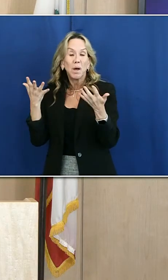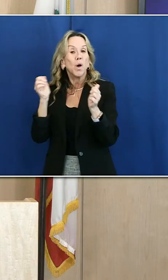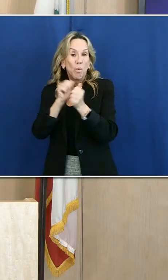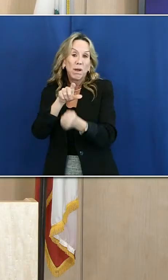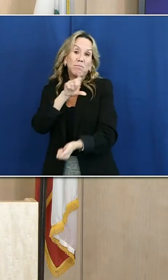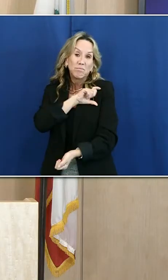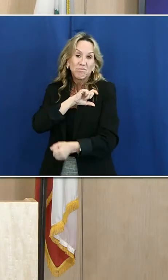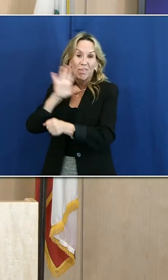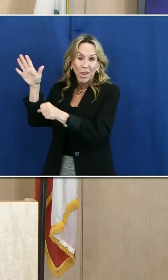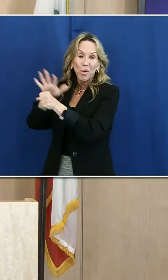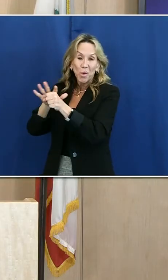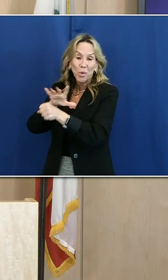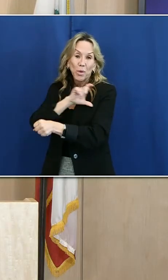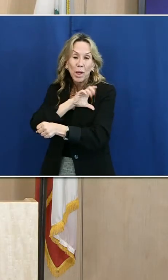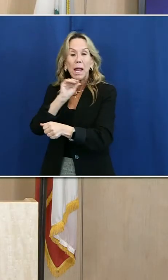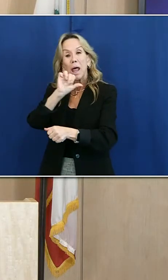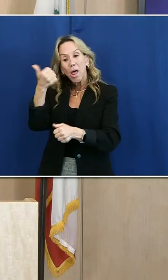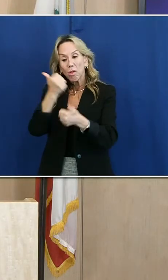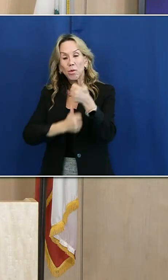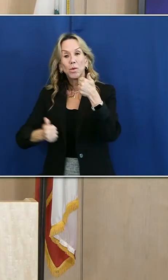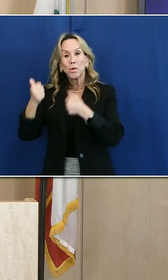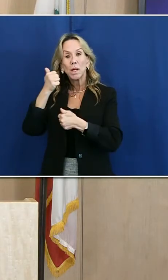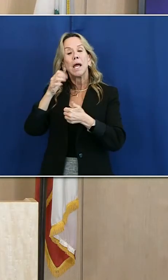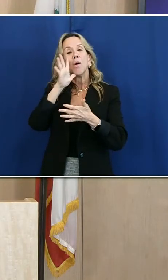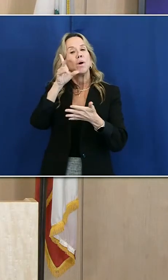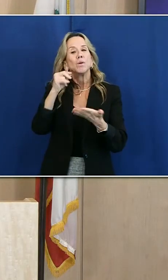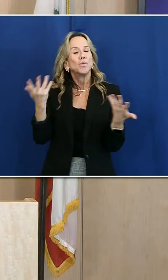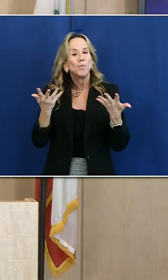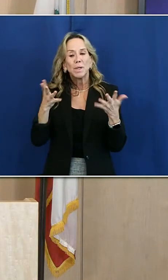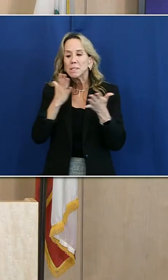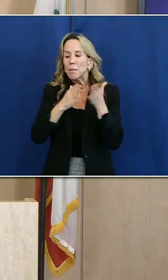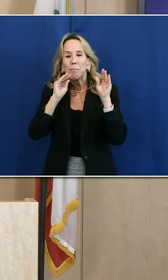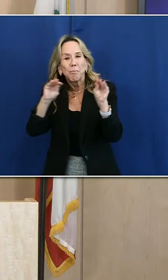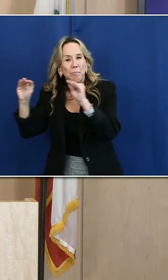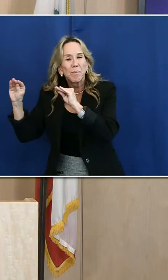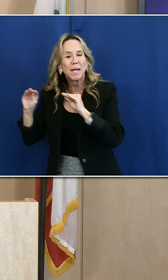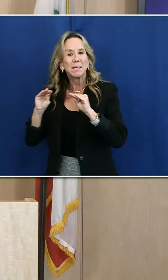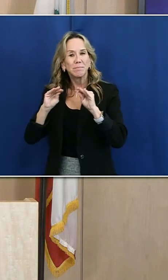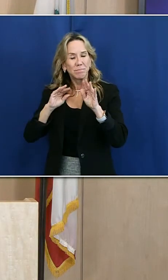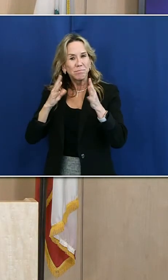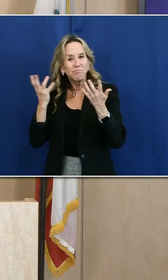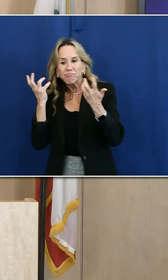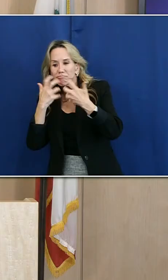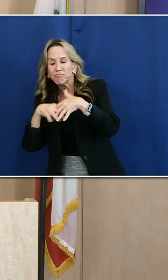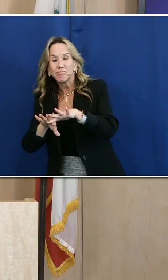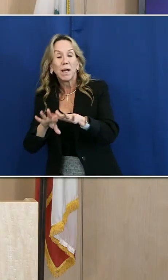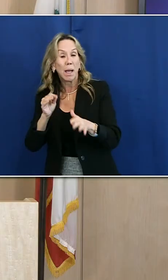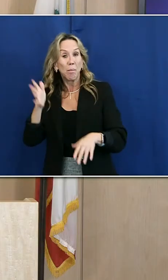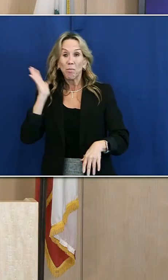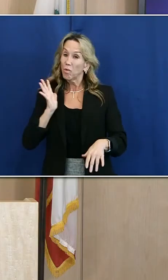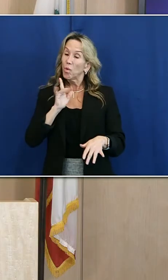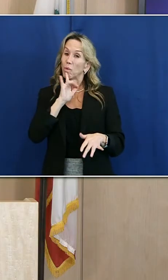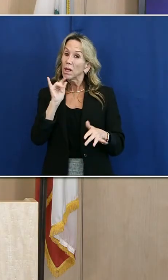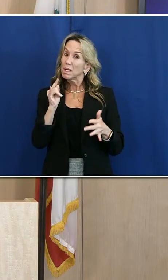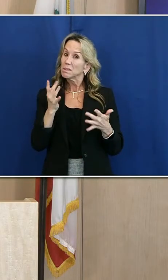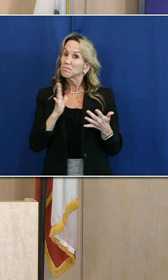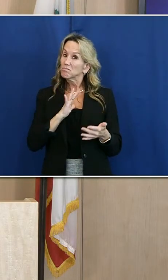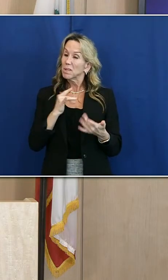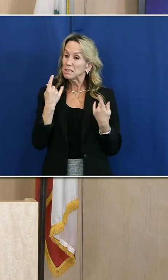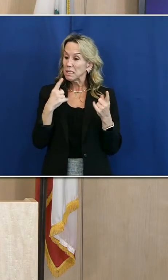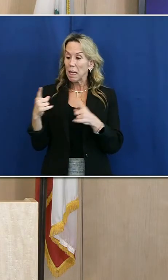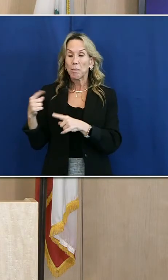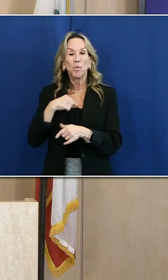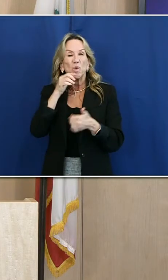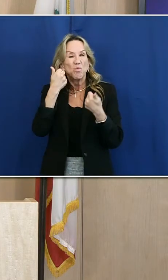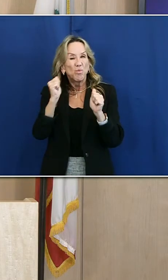law enforcement and other officials to basically do some education and some engagement. It's worked out pretty well for us in the past. We're going to try that again this evening.